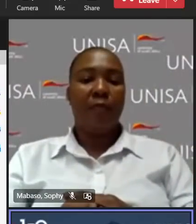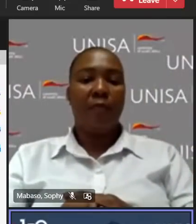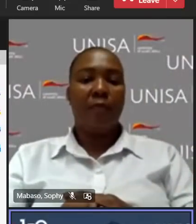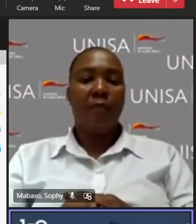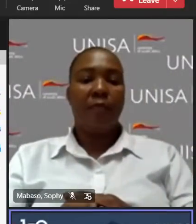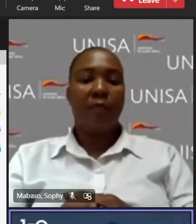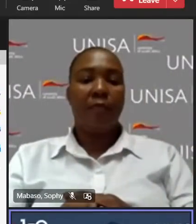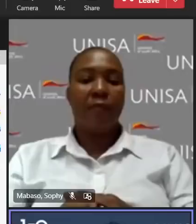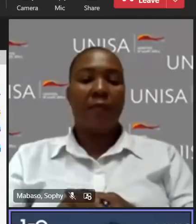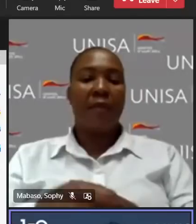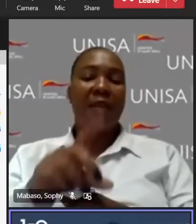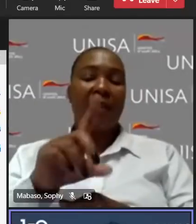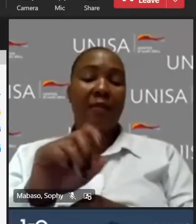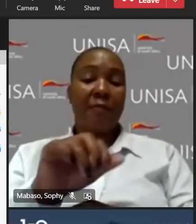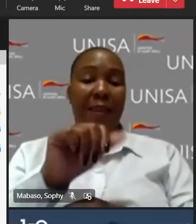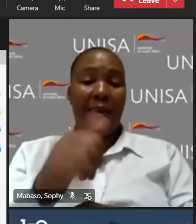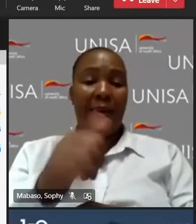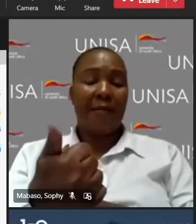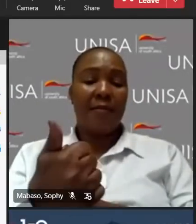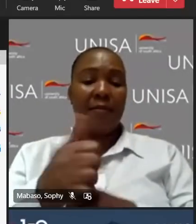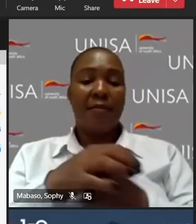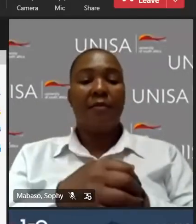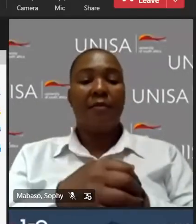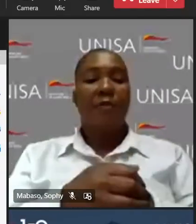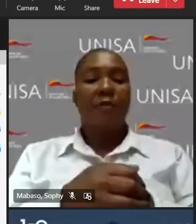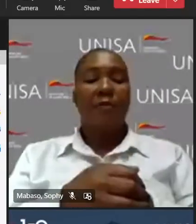And click on next.